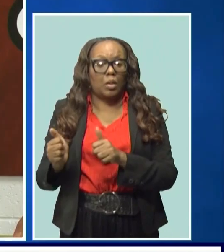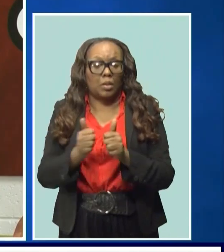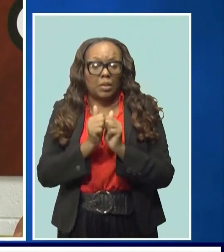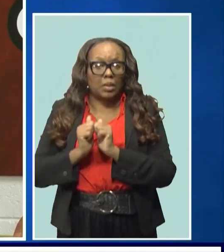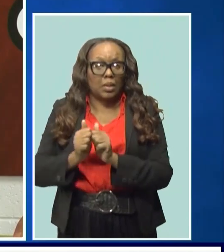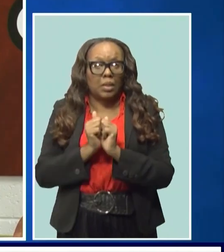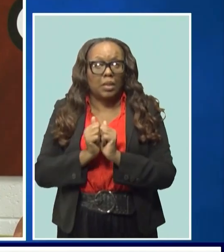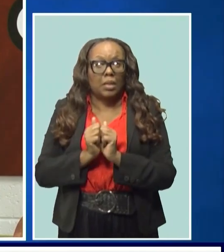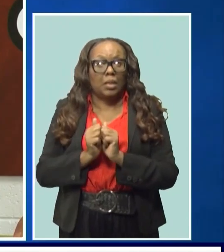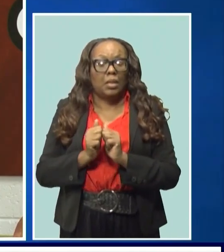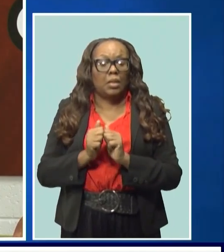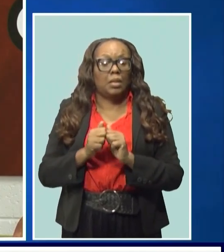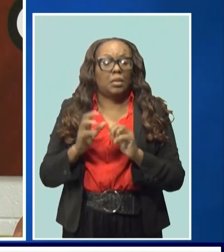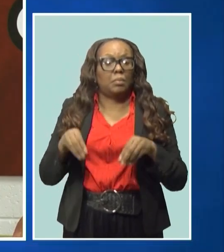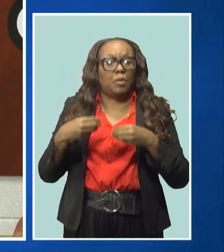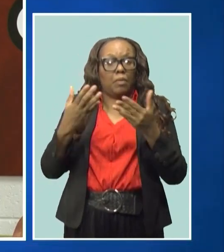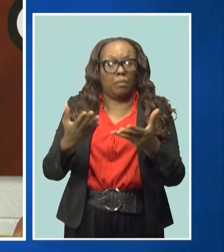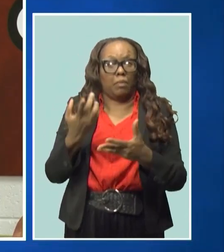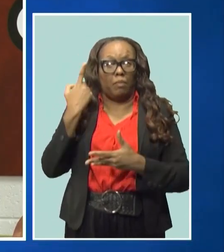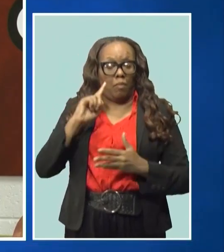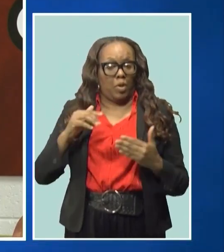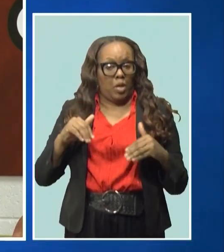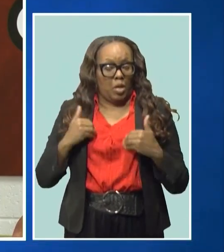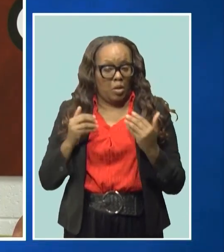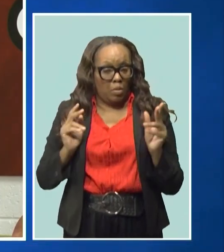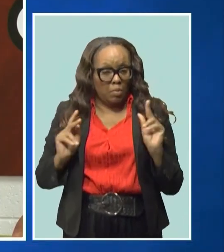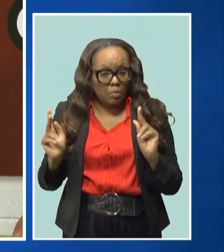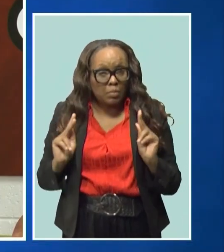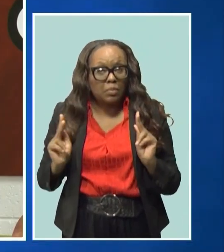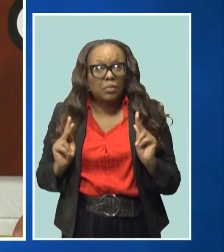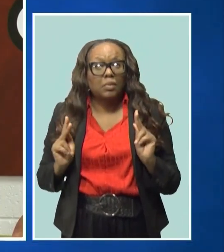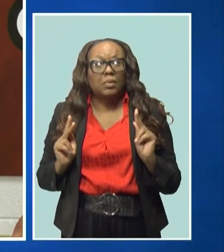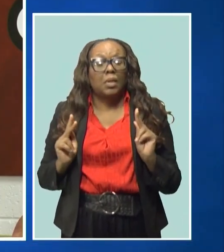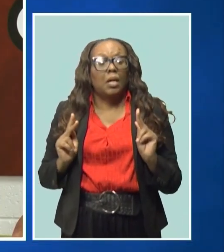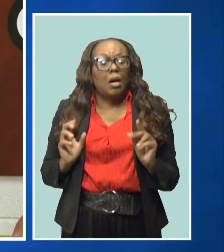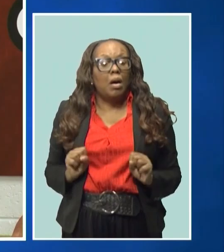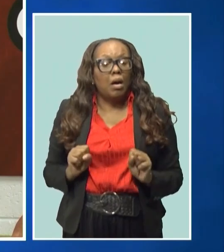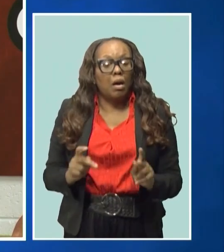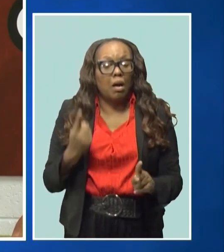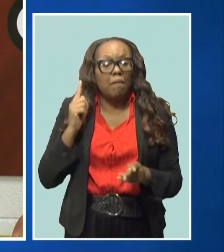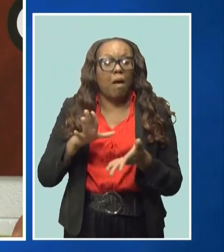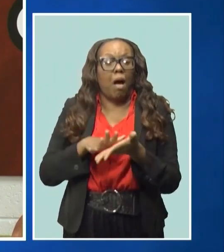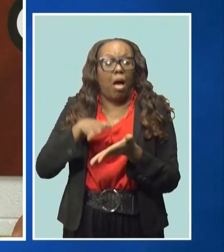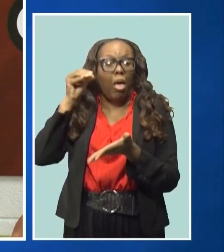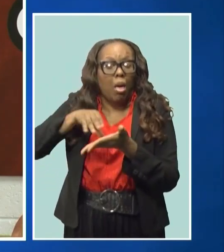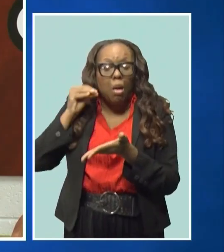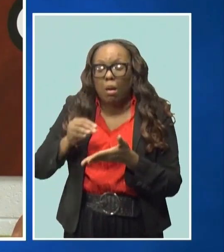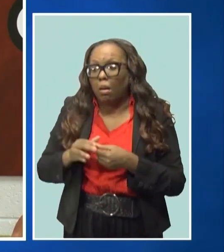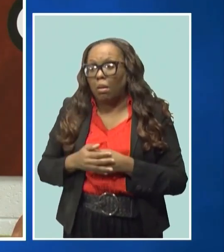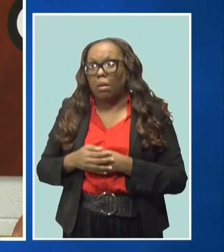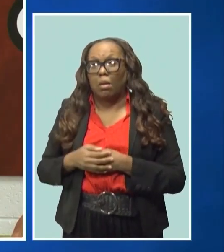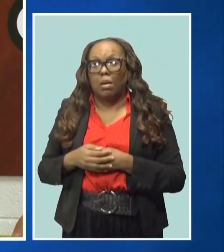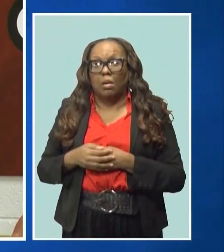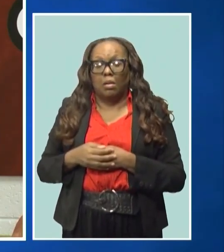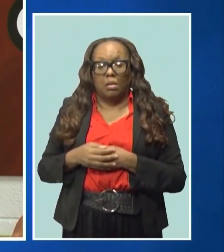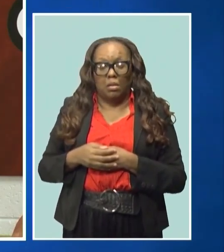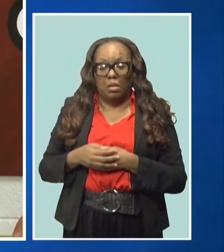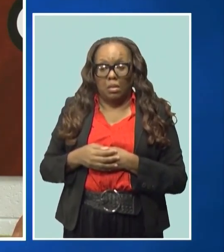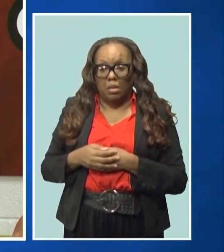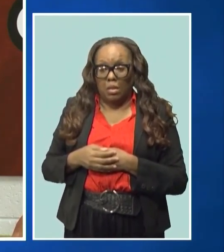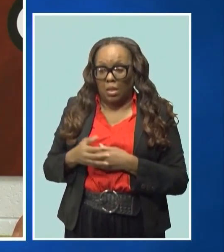to provide for our young people an escape hatch, an exit from a life